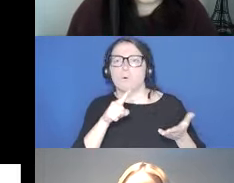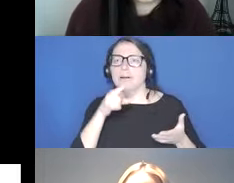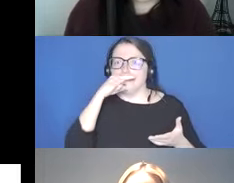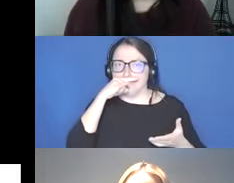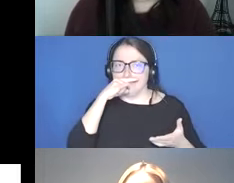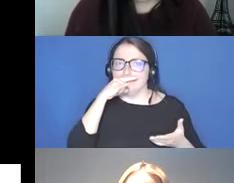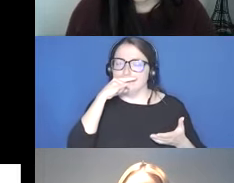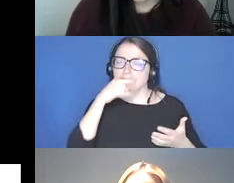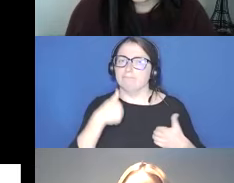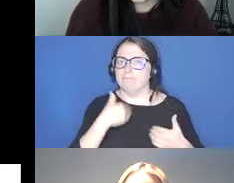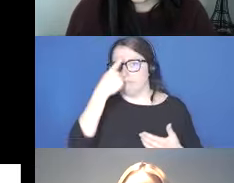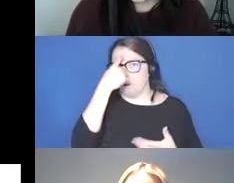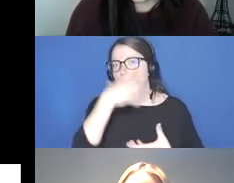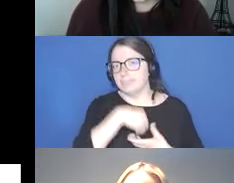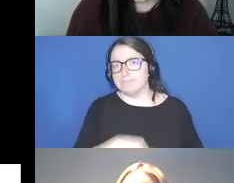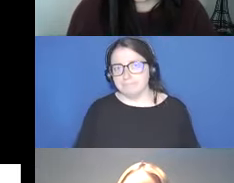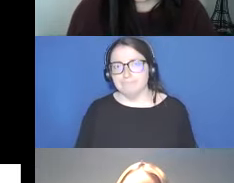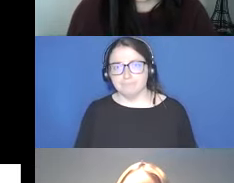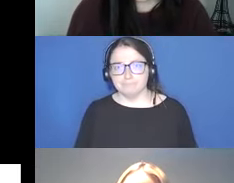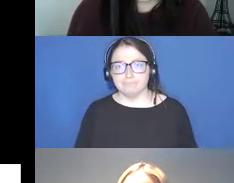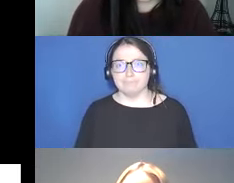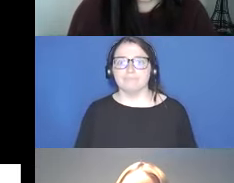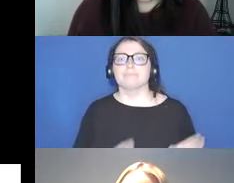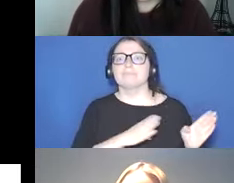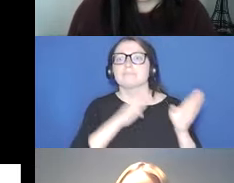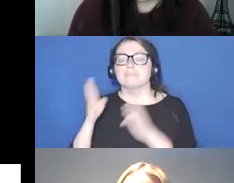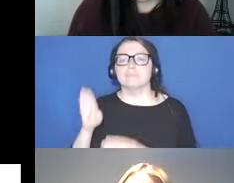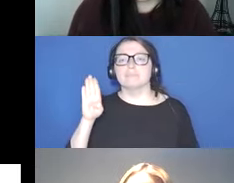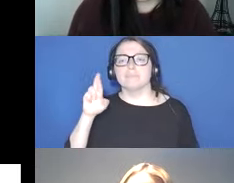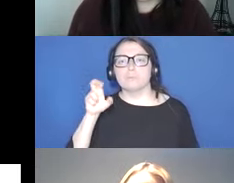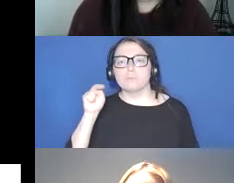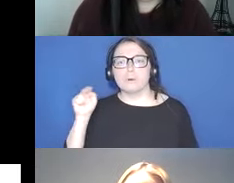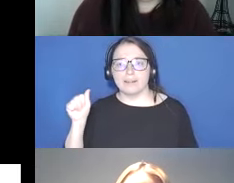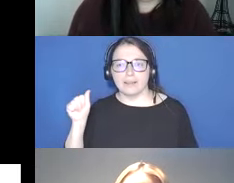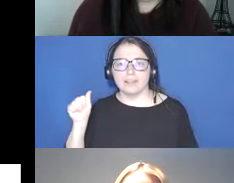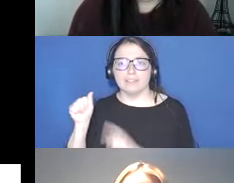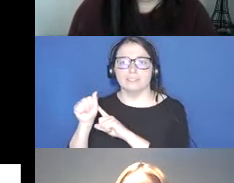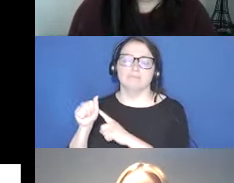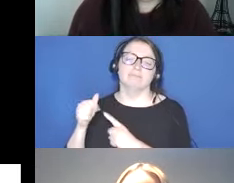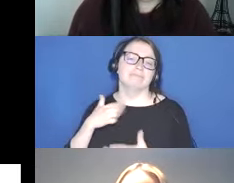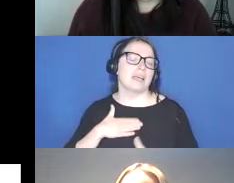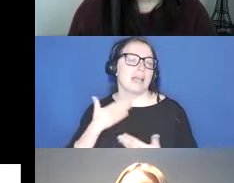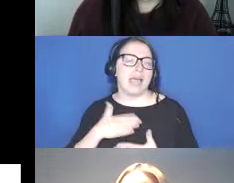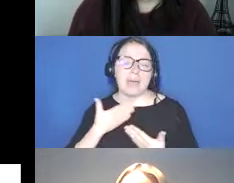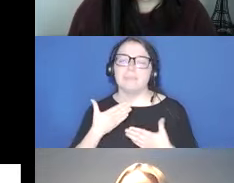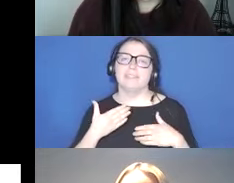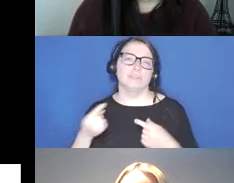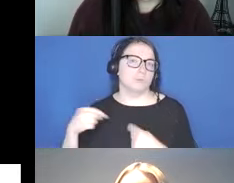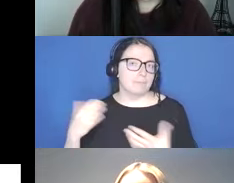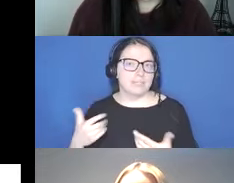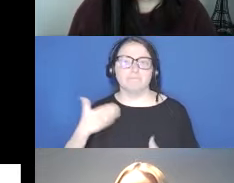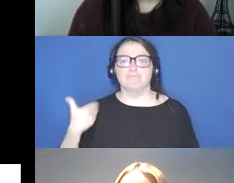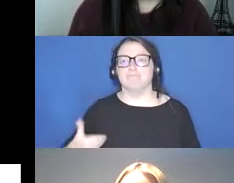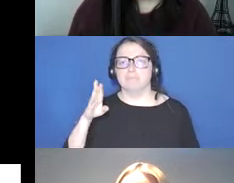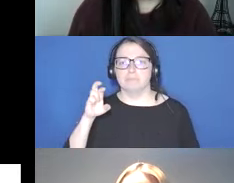Thanks, Kelly. And Brenna. Hi, everyone. So glad to be here. My name is Brenna Cavanaugh. I am a